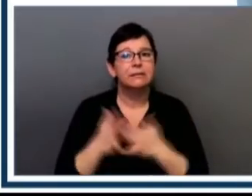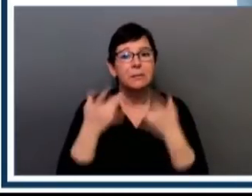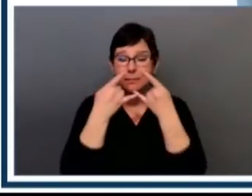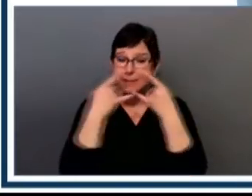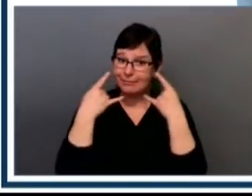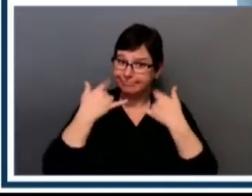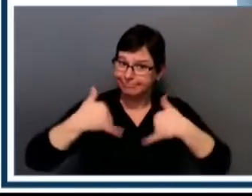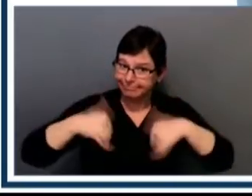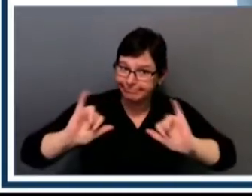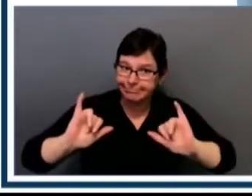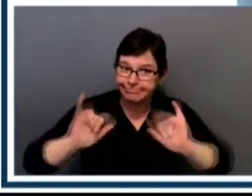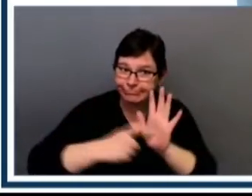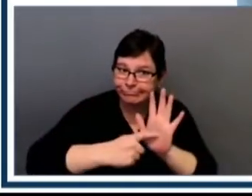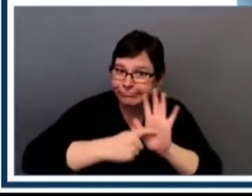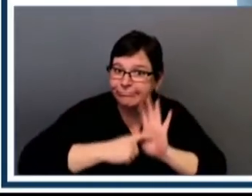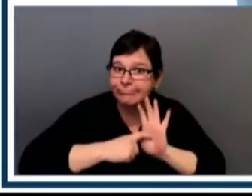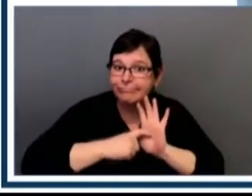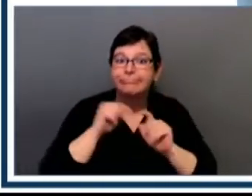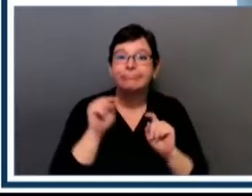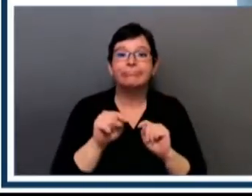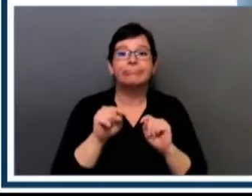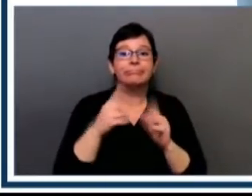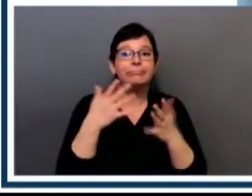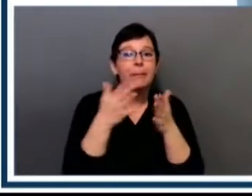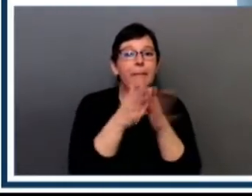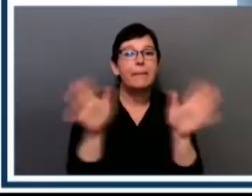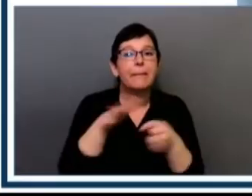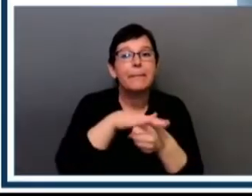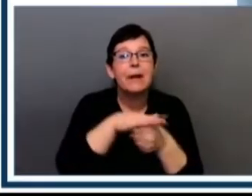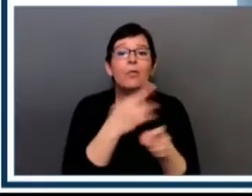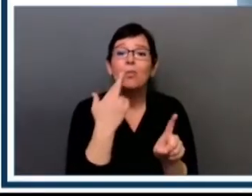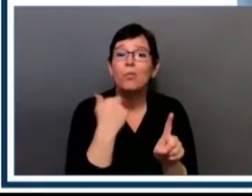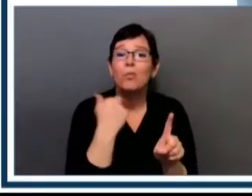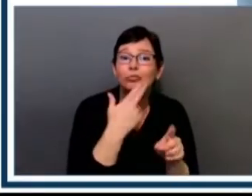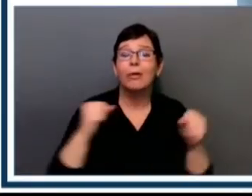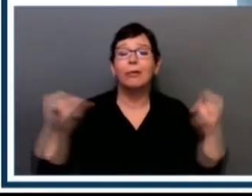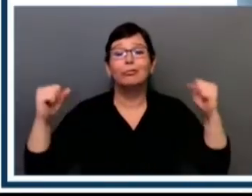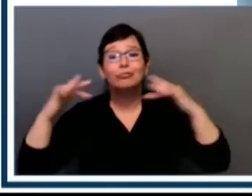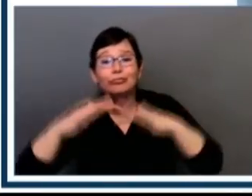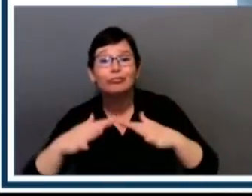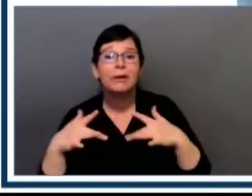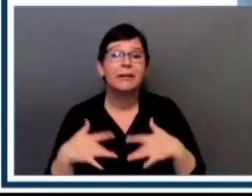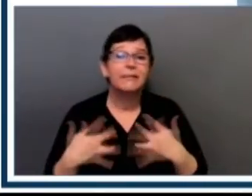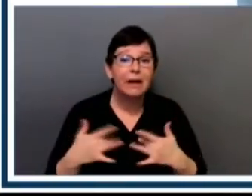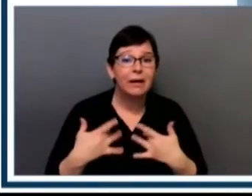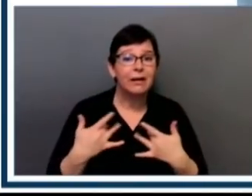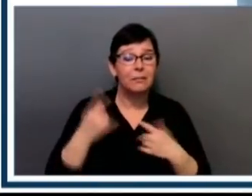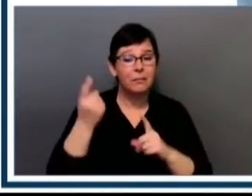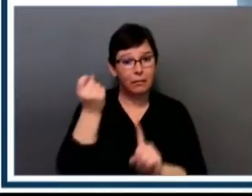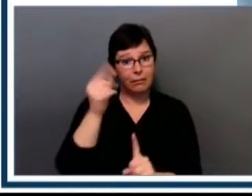mask to eat or drink while in your seat at events like at a movie, a concert, or a sports event.